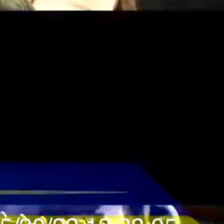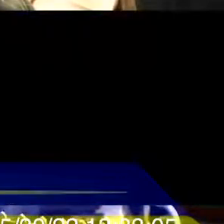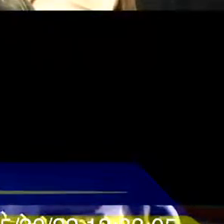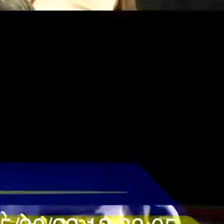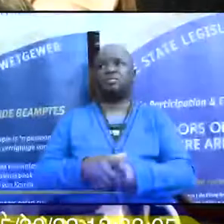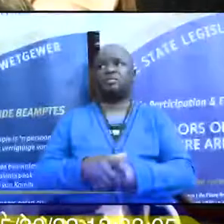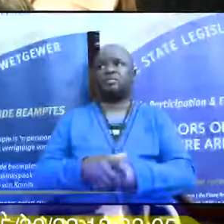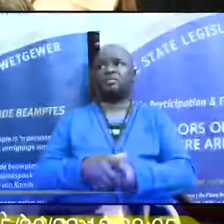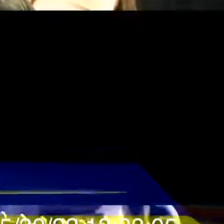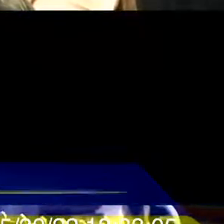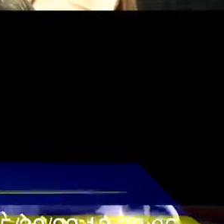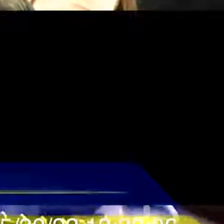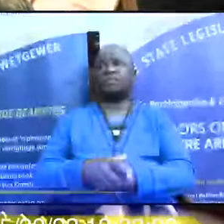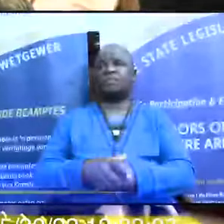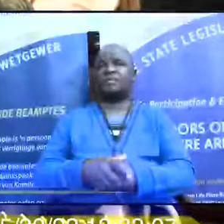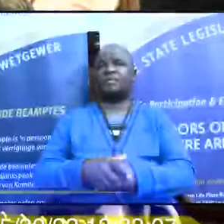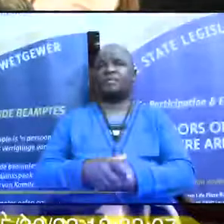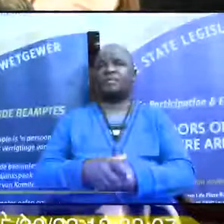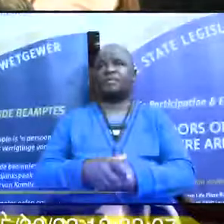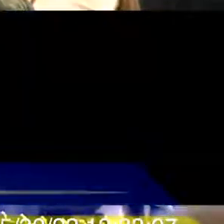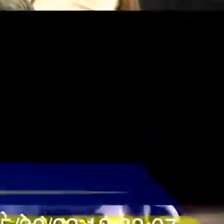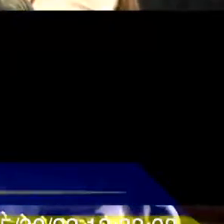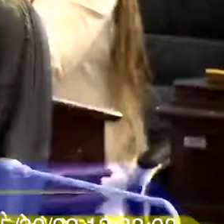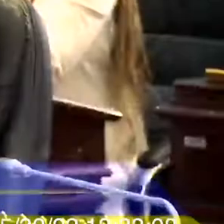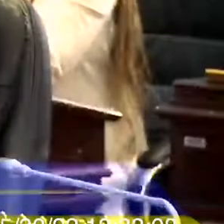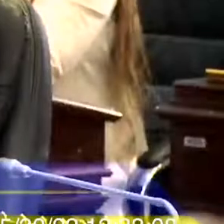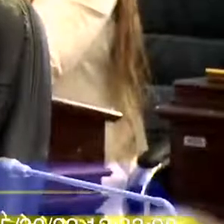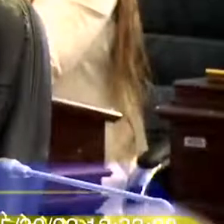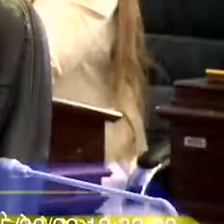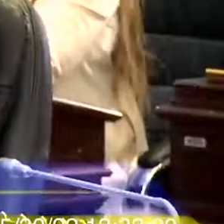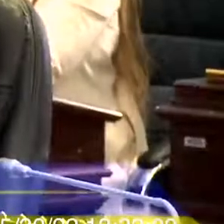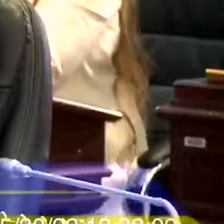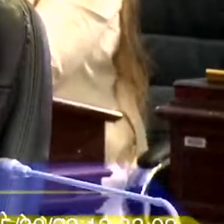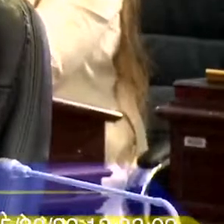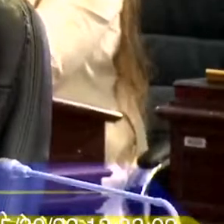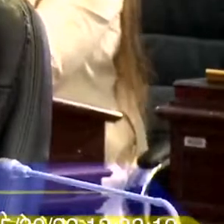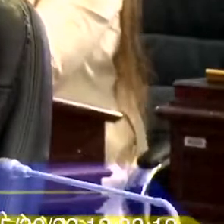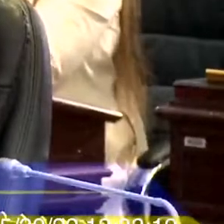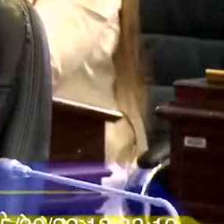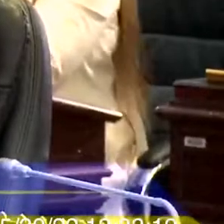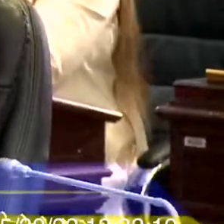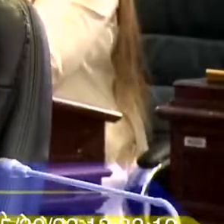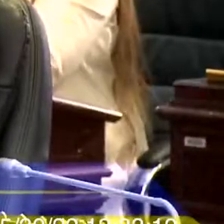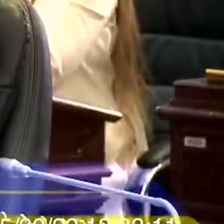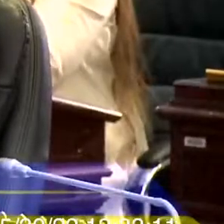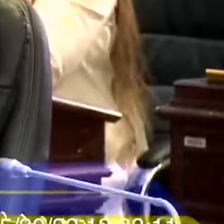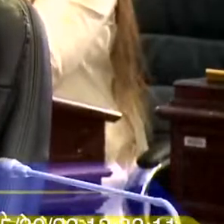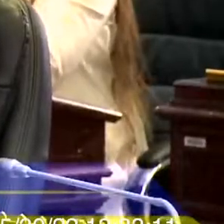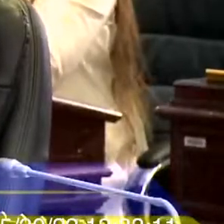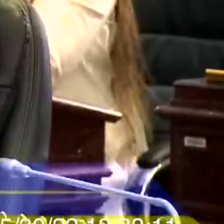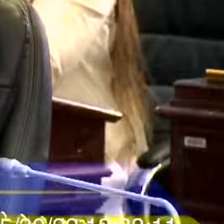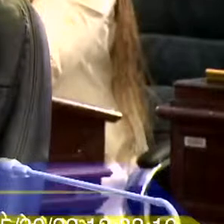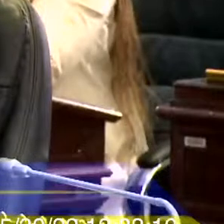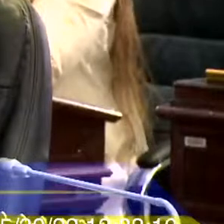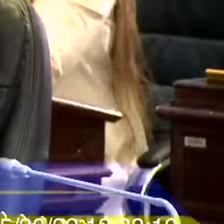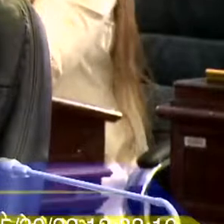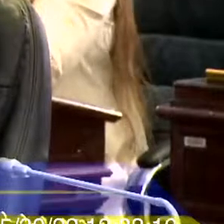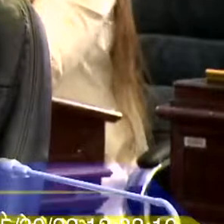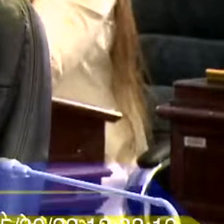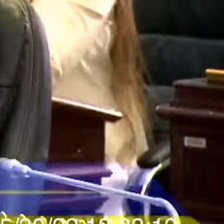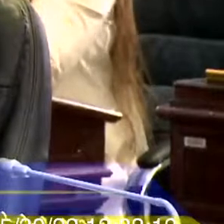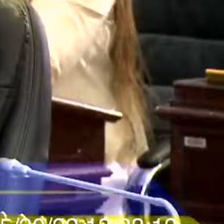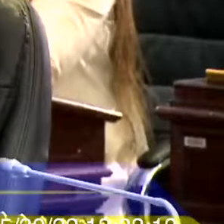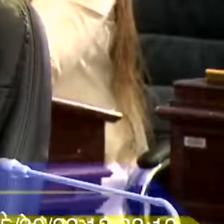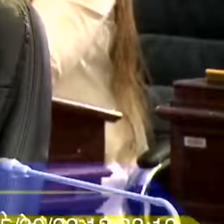these these are a workers product the program a director that are forced to wake up